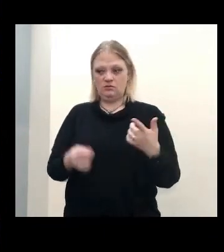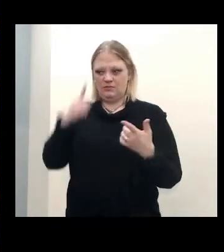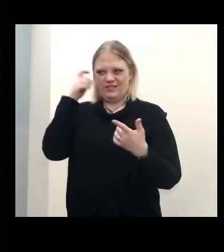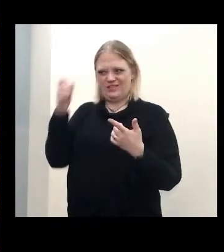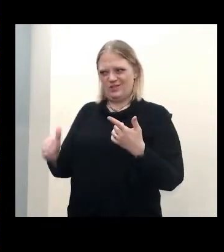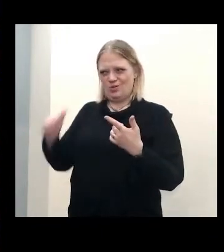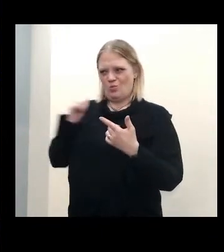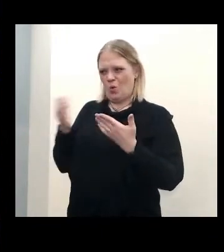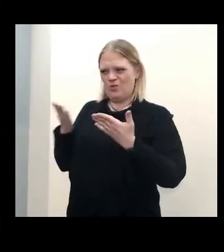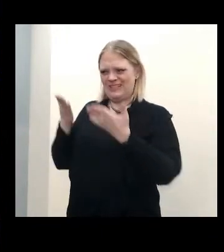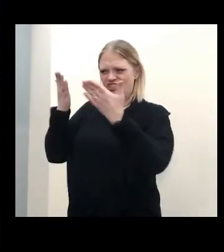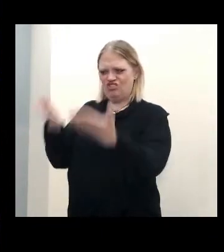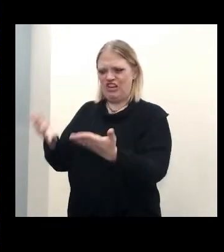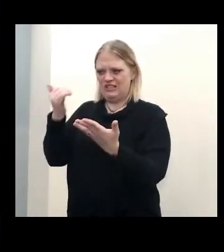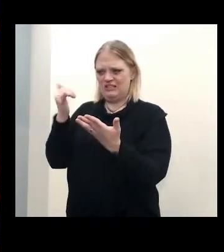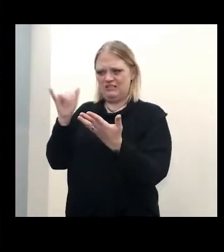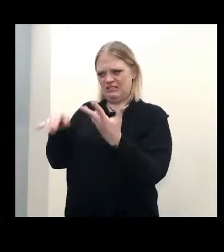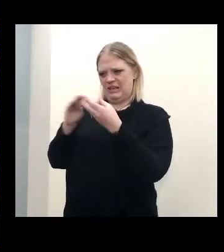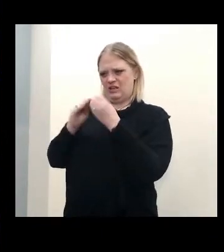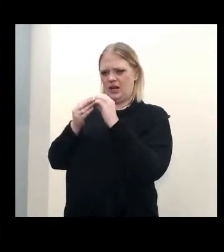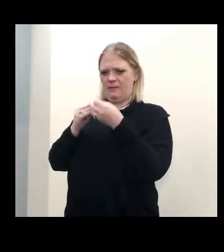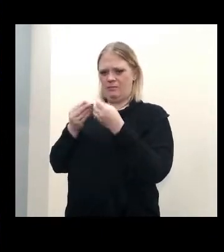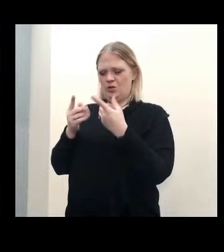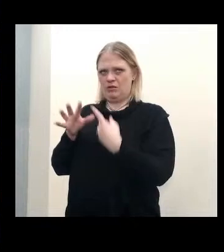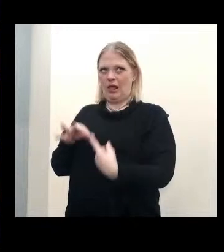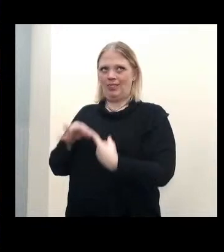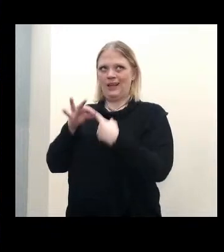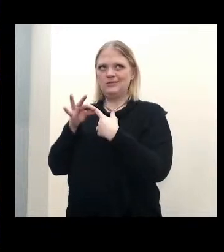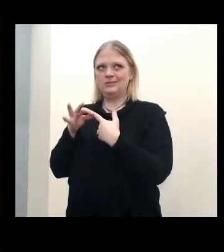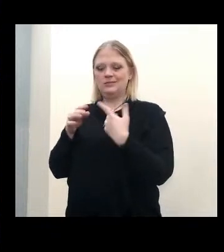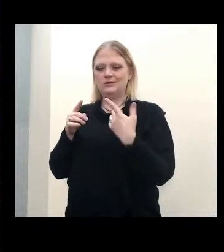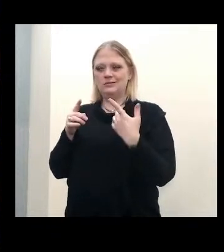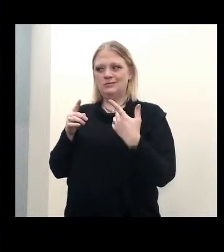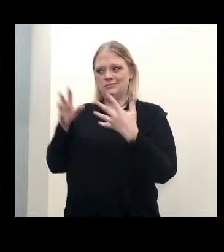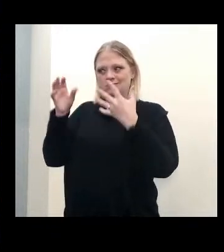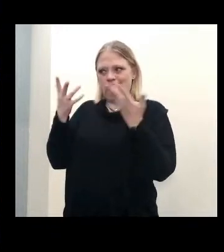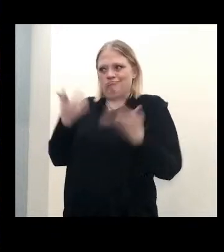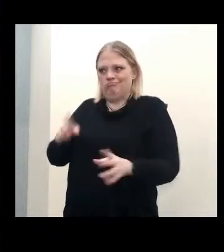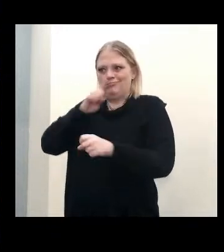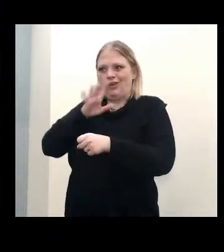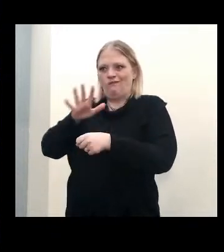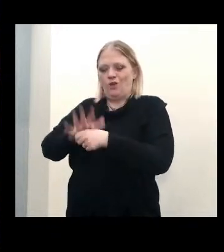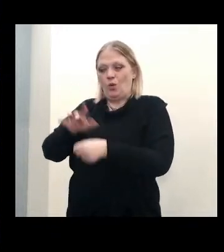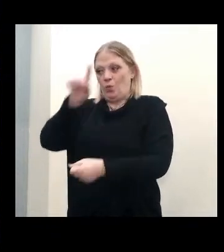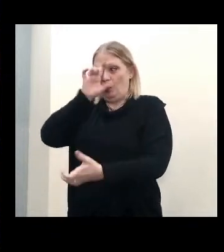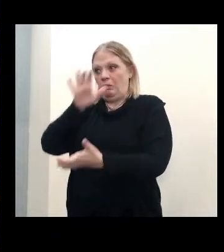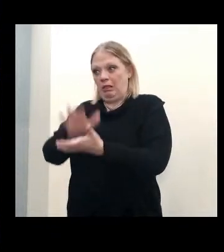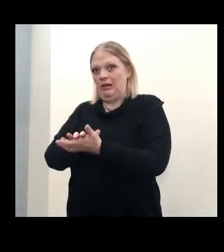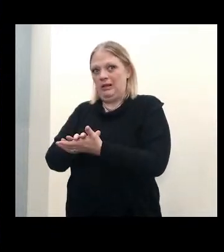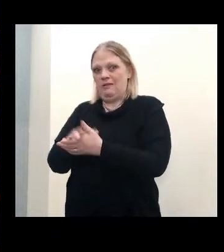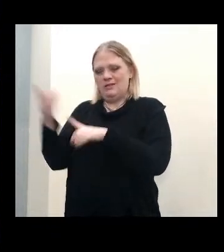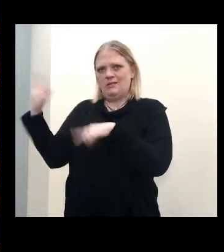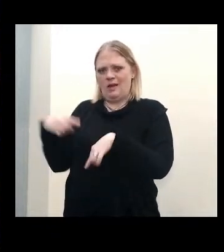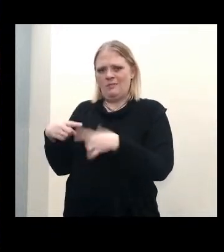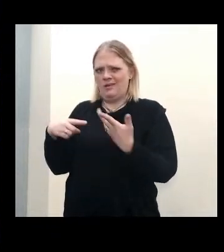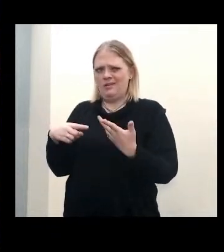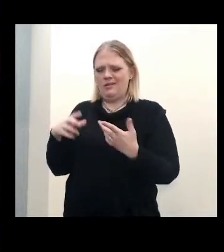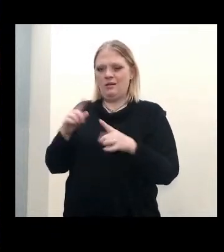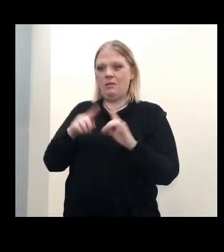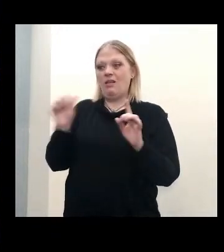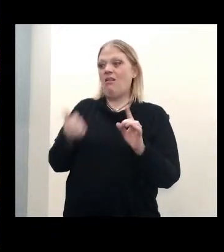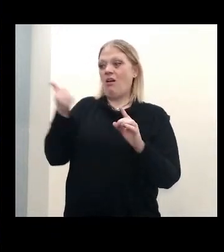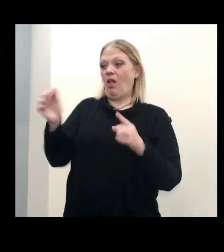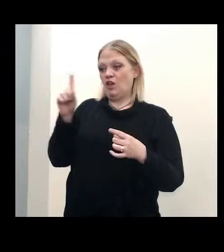suggest this at those numbers unless you pretty much confirmed that you believe it's coming. And the other question I